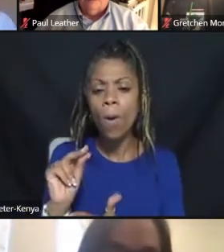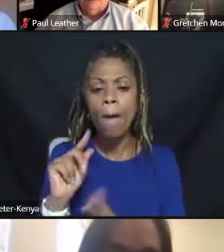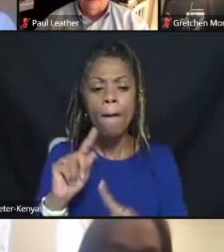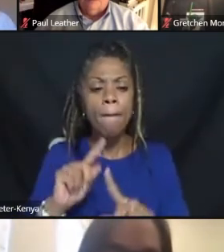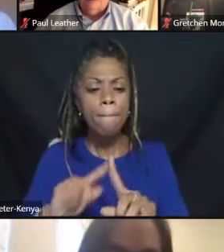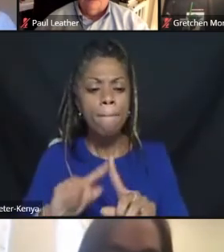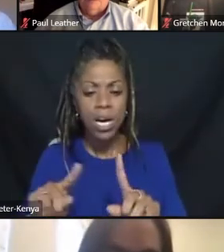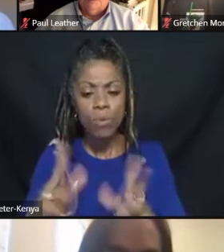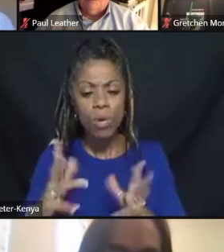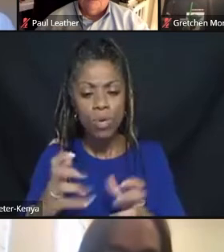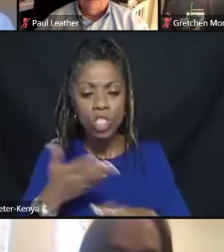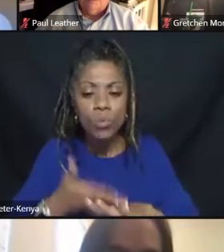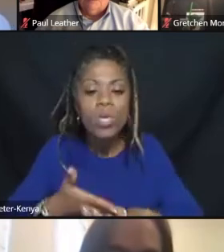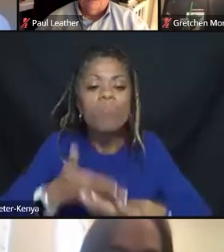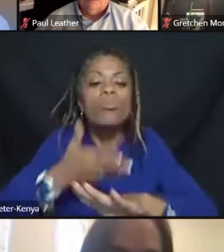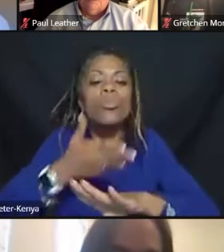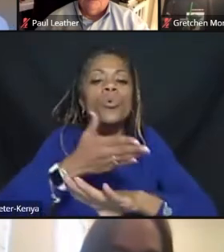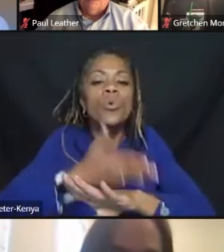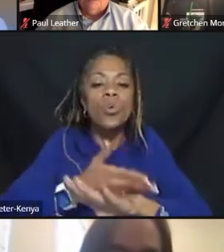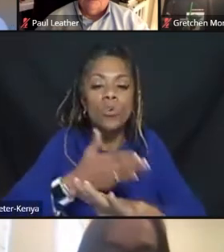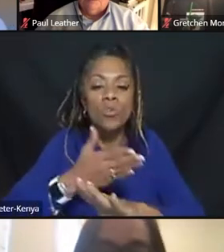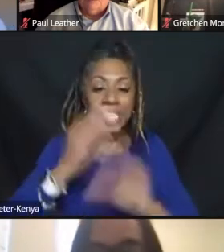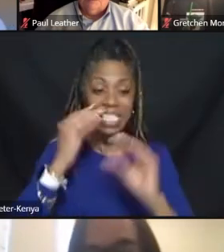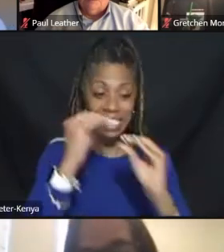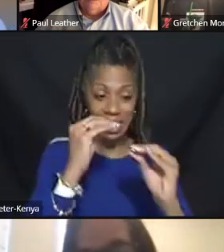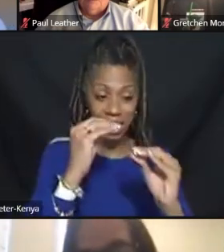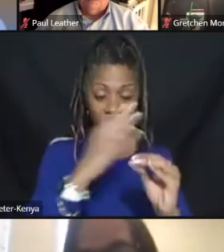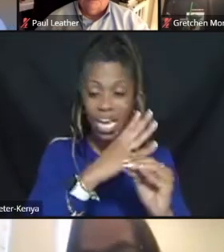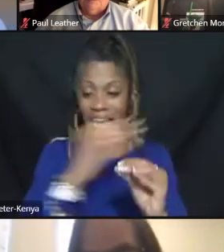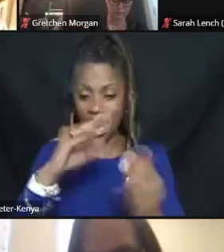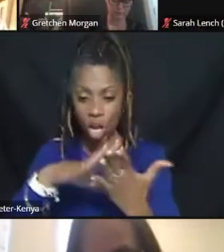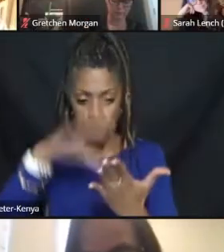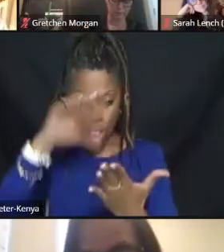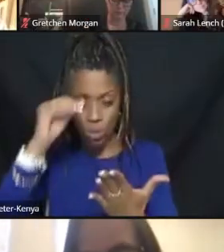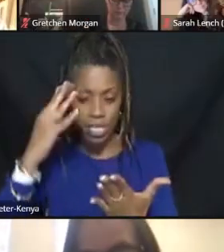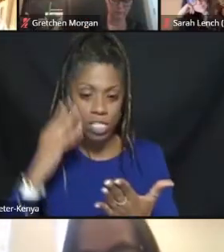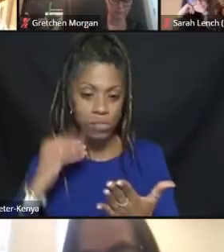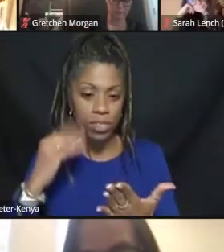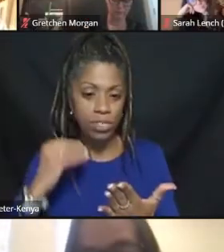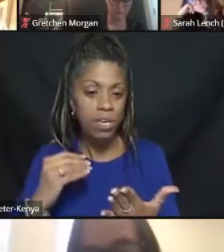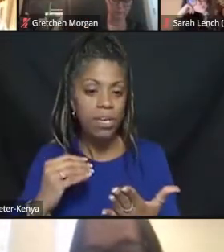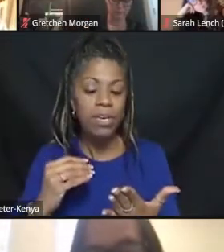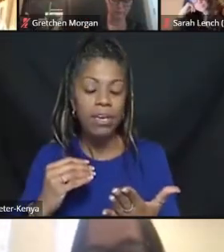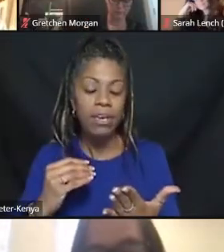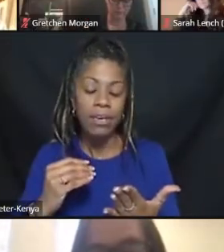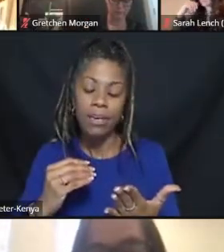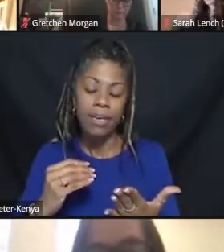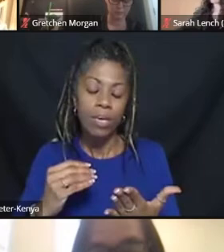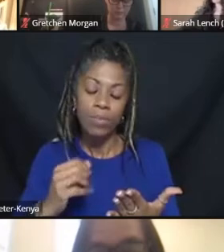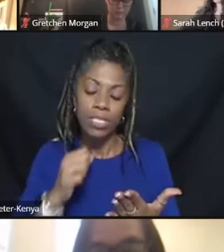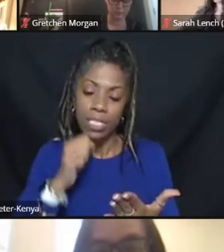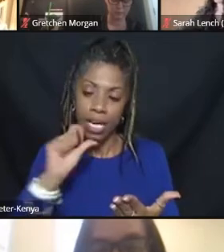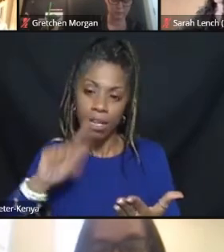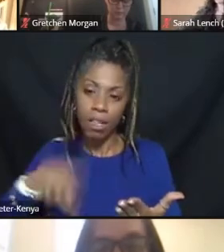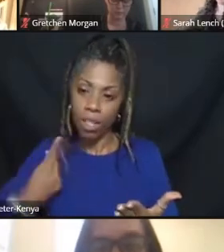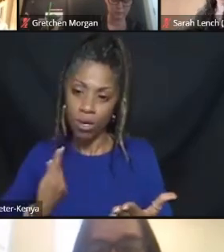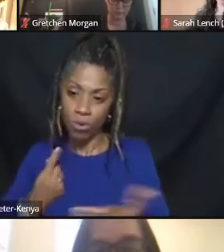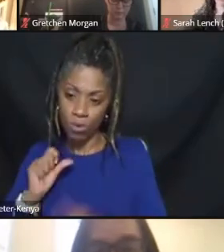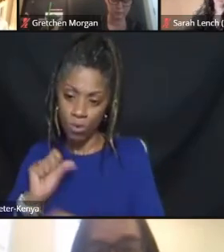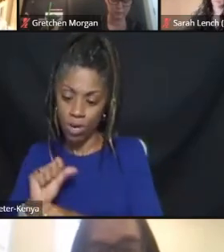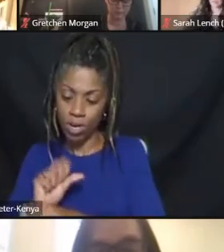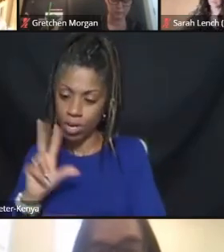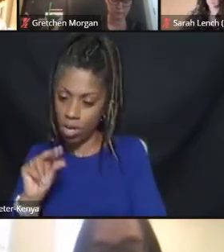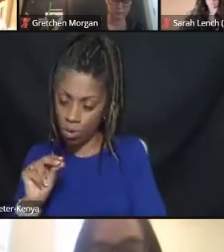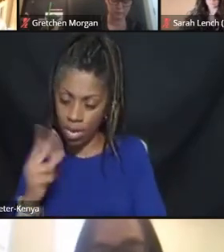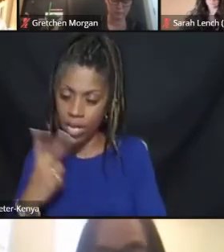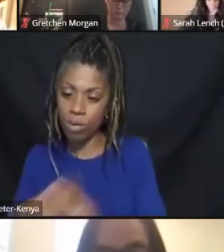learner experience, all was connected. It wasn't siloed. It wasn't extra work. It was a connection of systems. So we